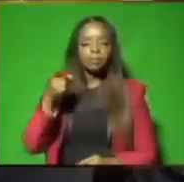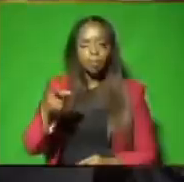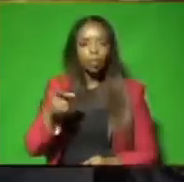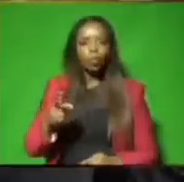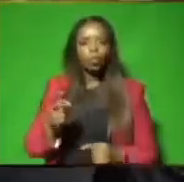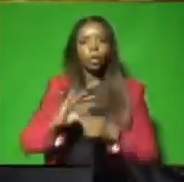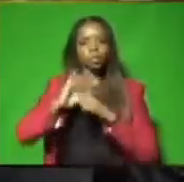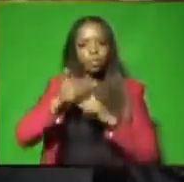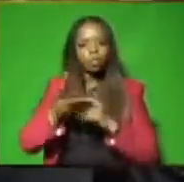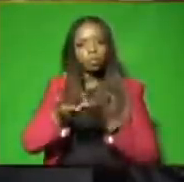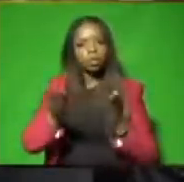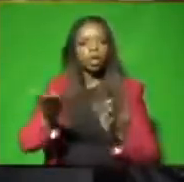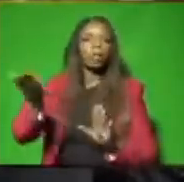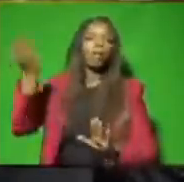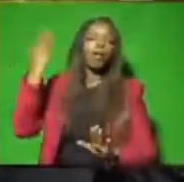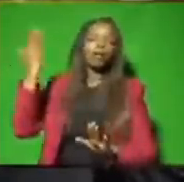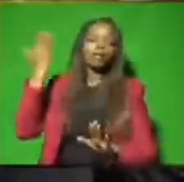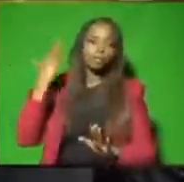time ago.